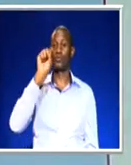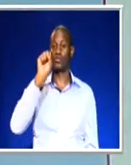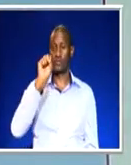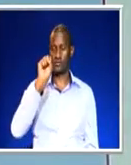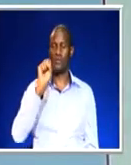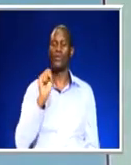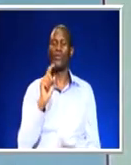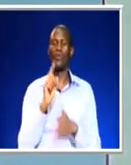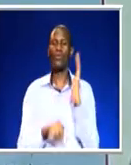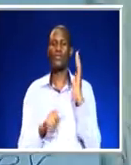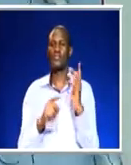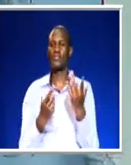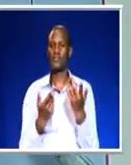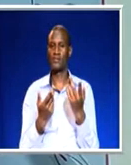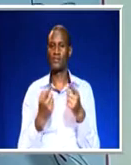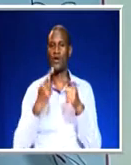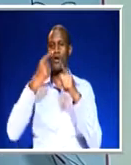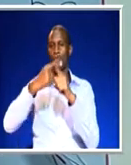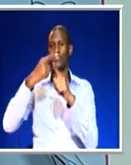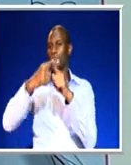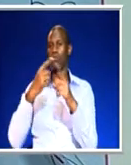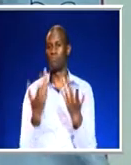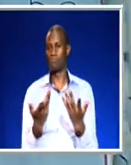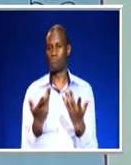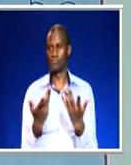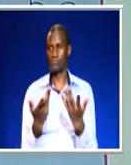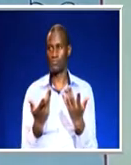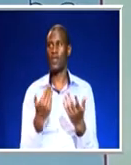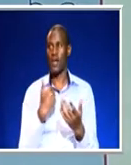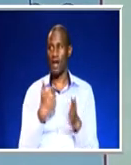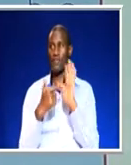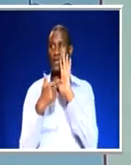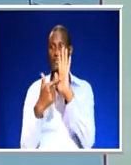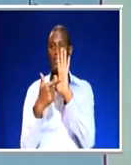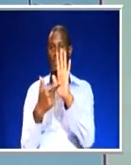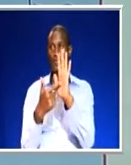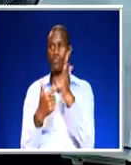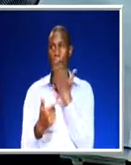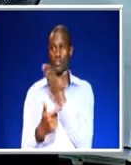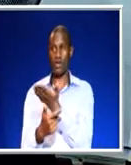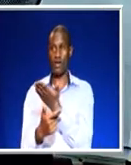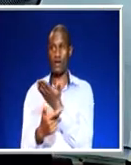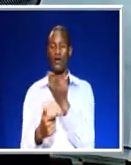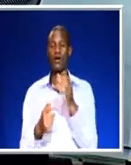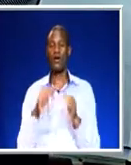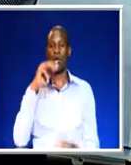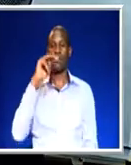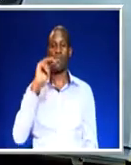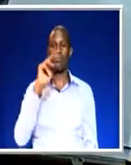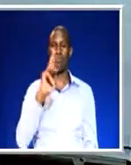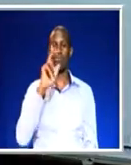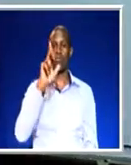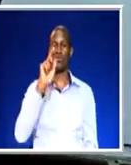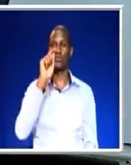Now, what is a multiple? I have an example here, multiples